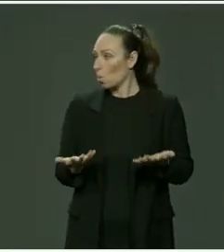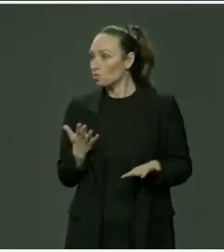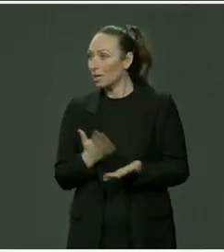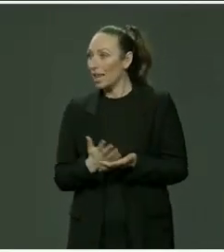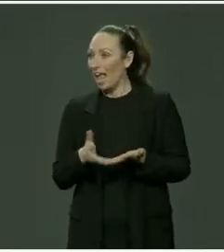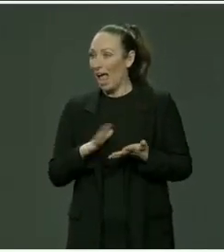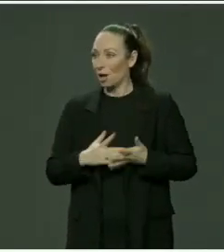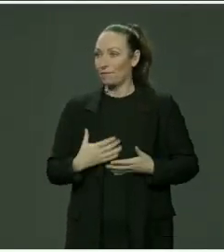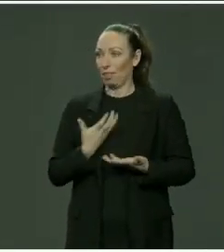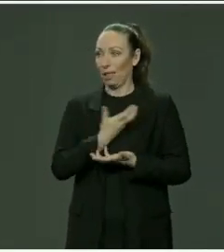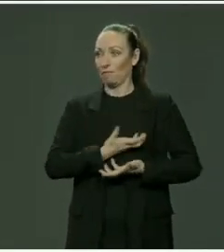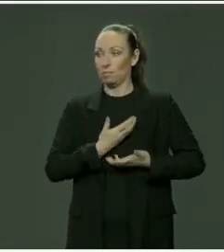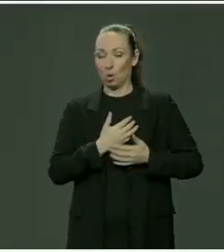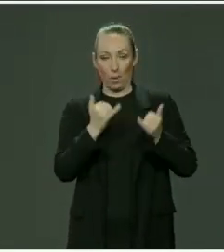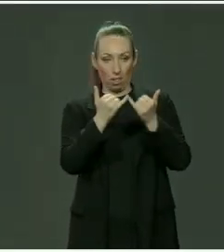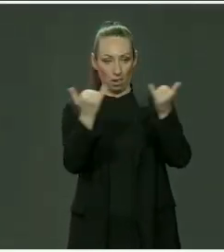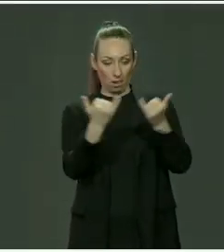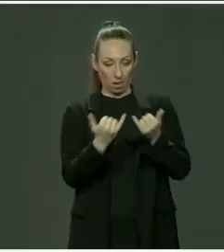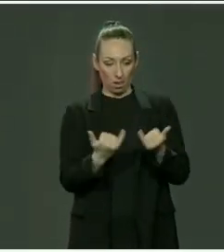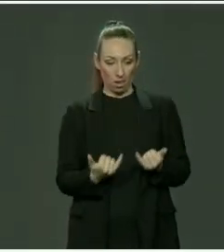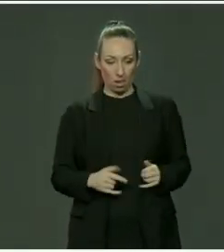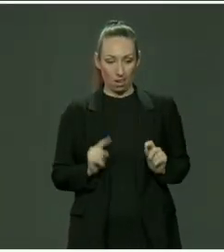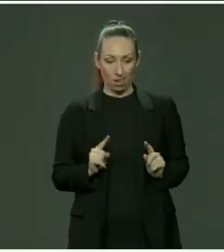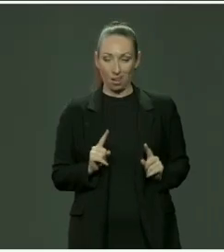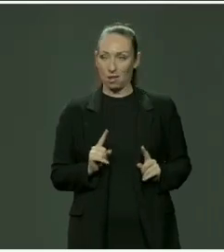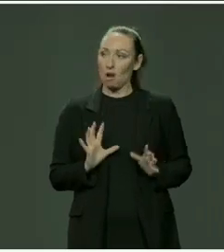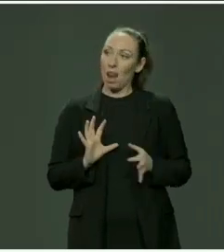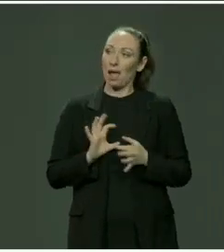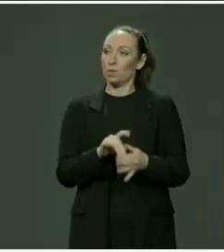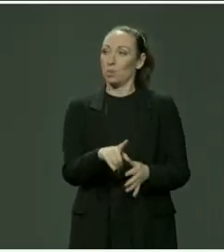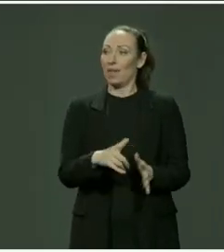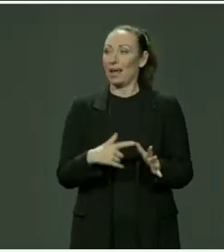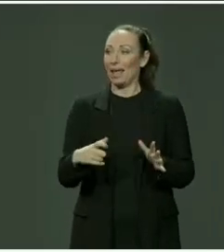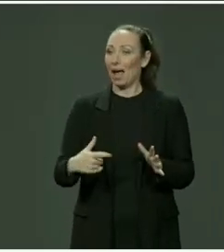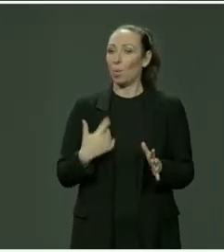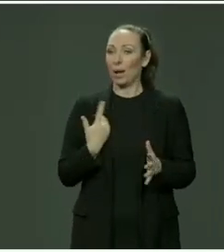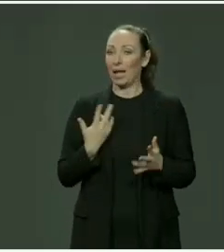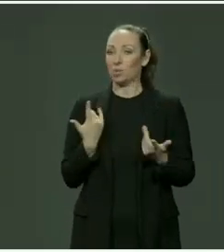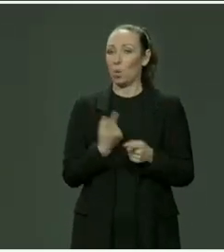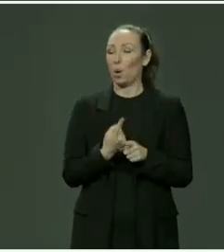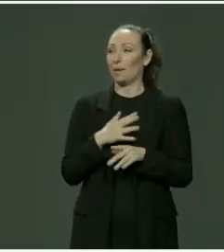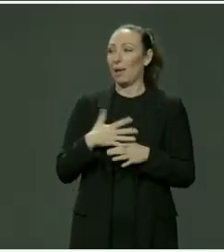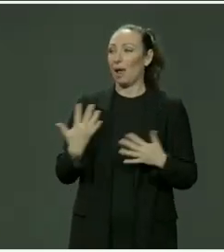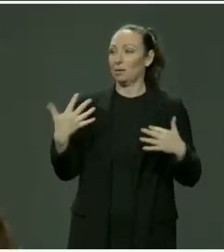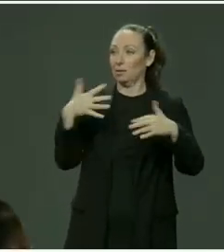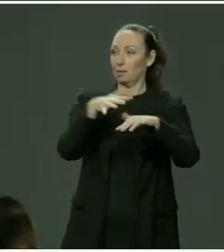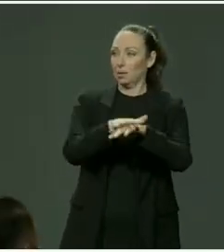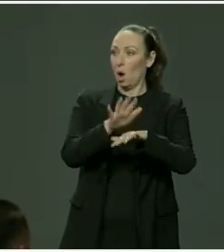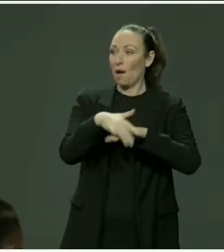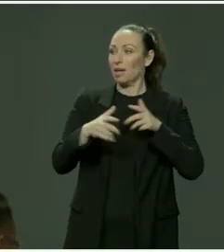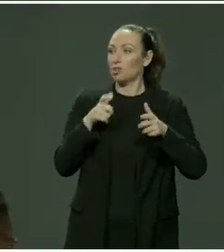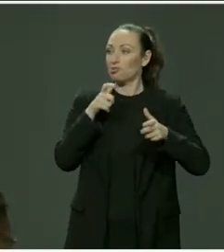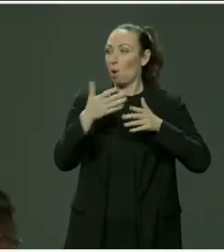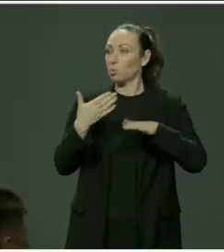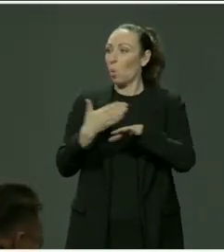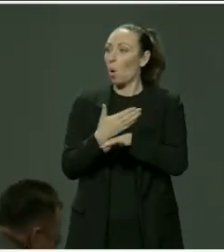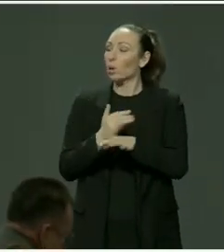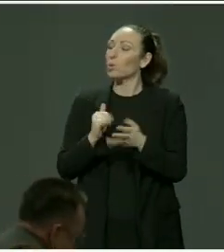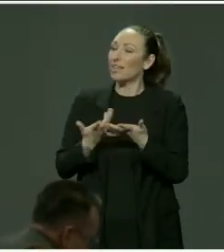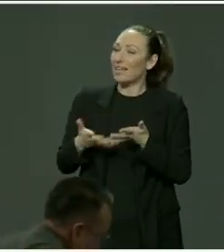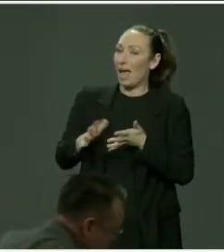comfortable with each of the line items in the context of the accounts, we do look at a combination of controls work. So that's looking at how the bank